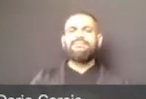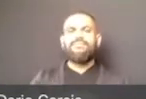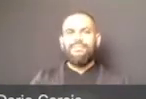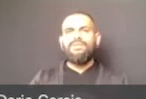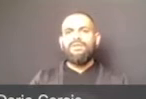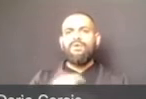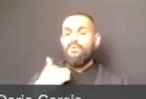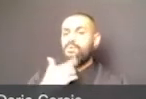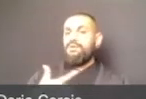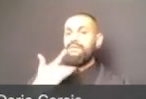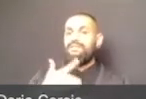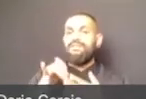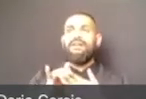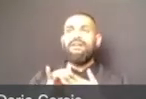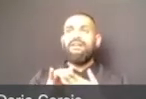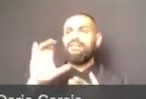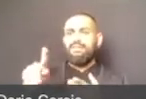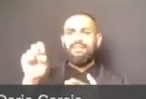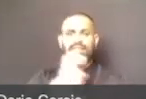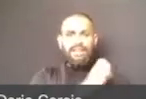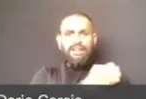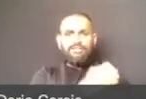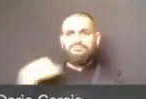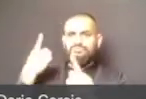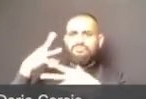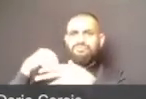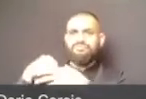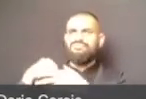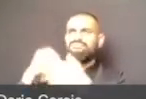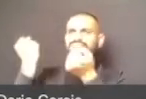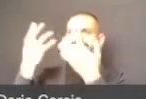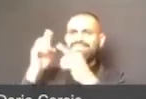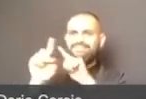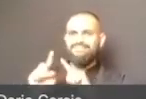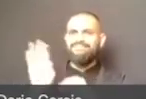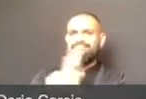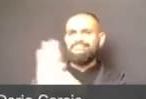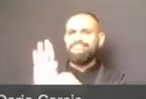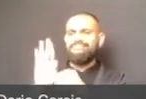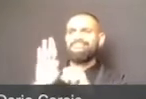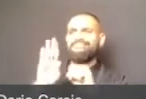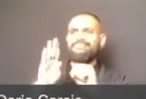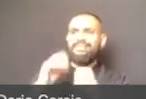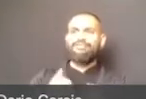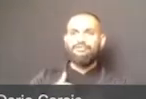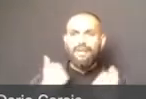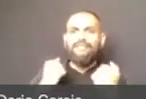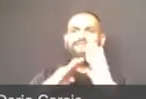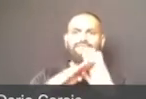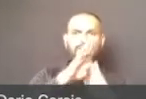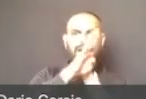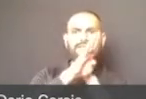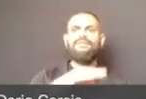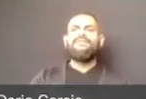We feel like CPS Energy has been involved in helping many businesses survive and thrive. When we first started at